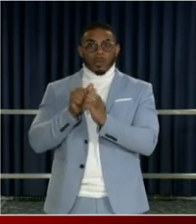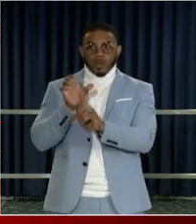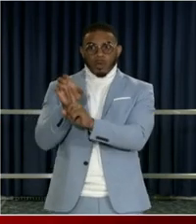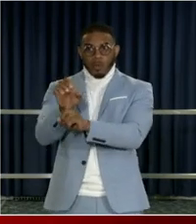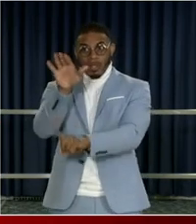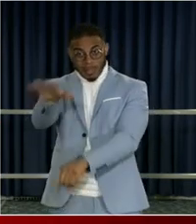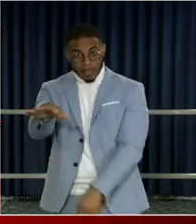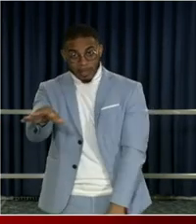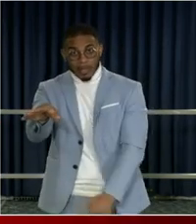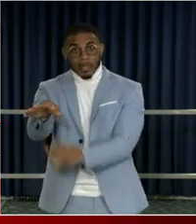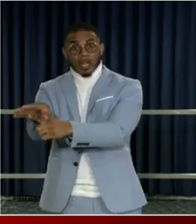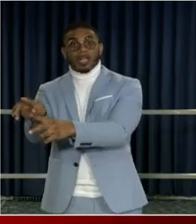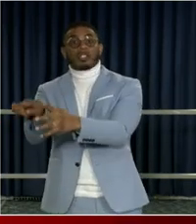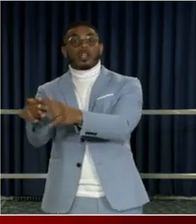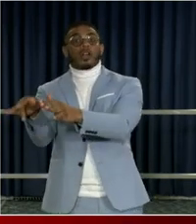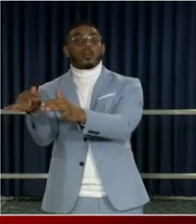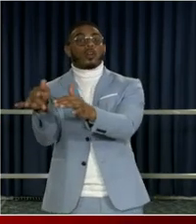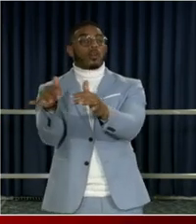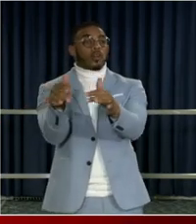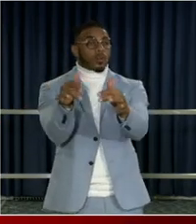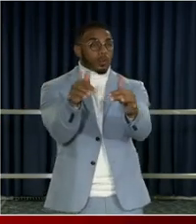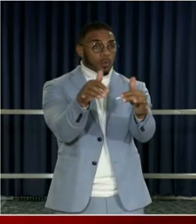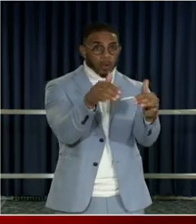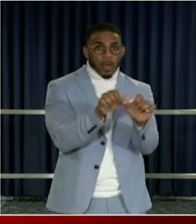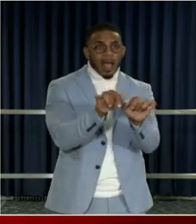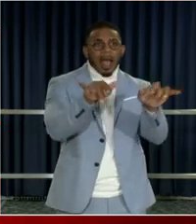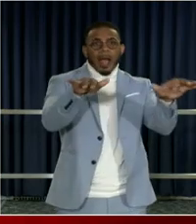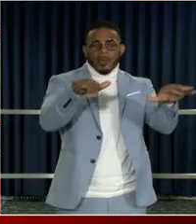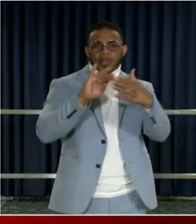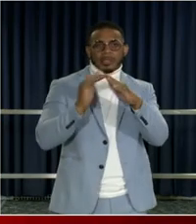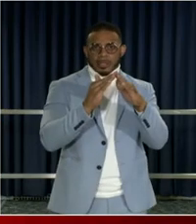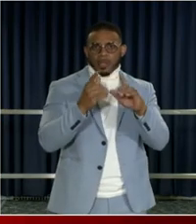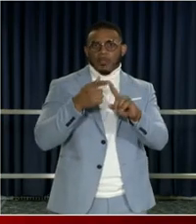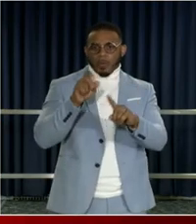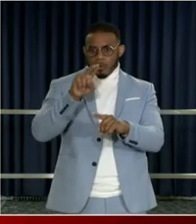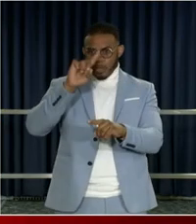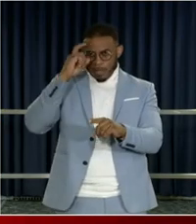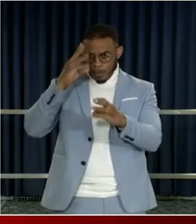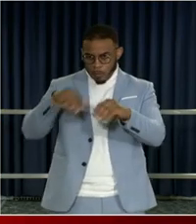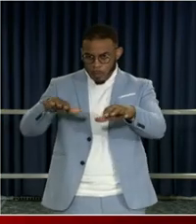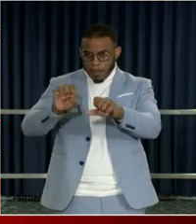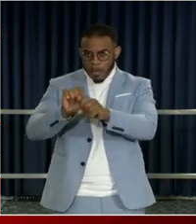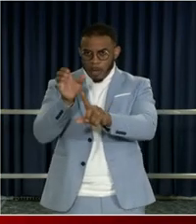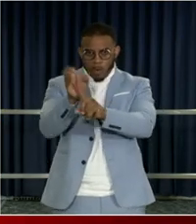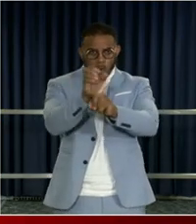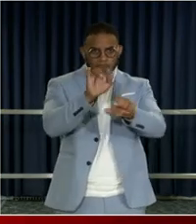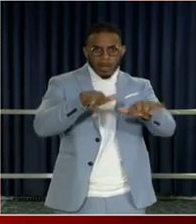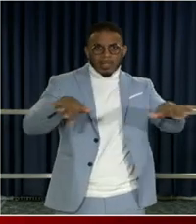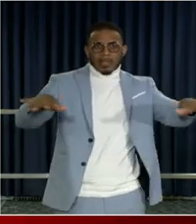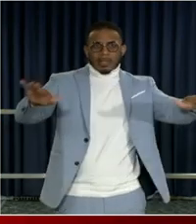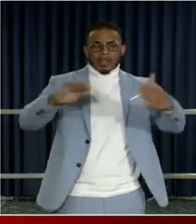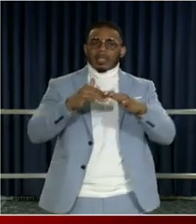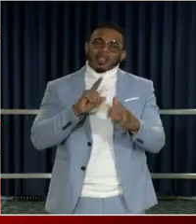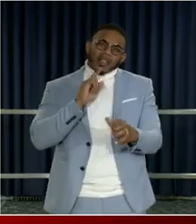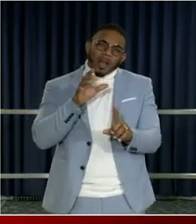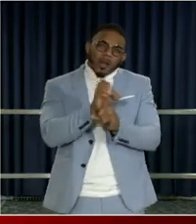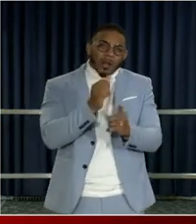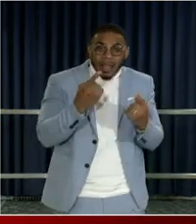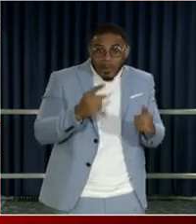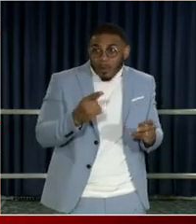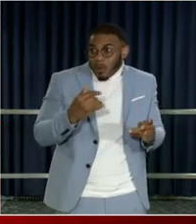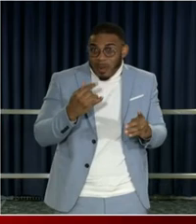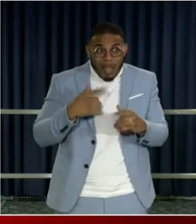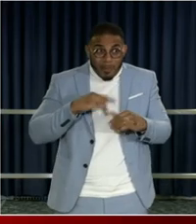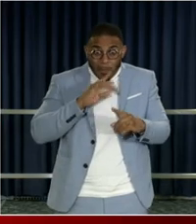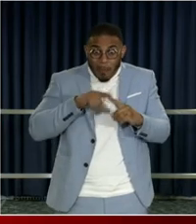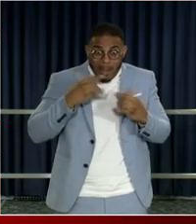arrests there, and then we started methodically moving out from the U.S. Capitol, making arrests going on. There are arrests that are going on